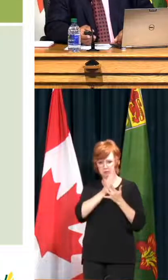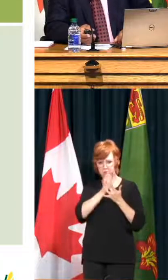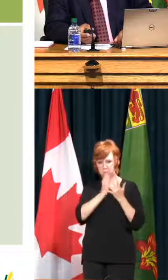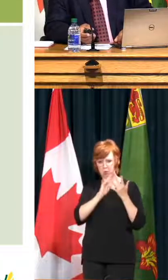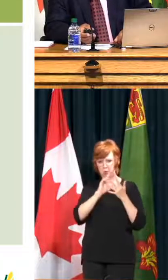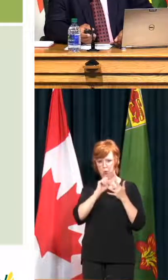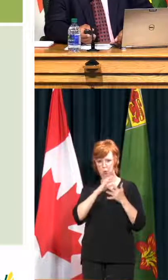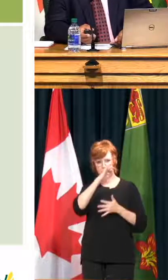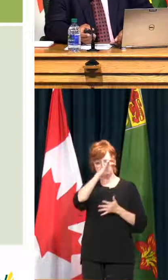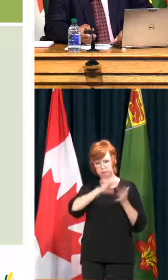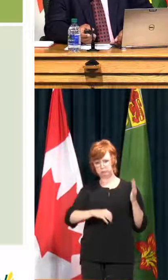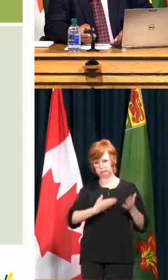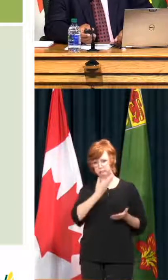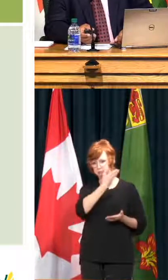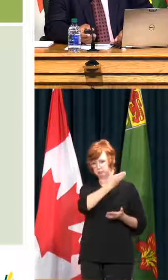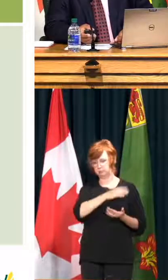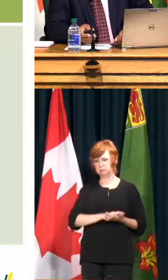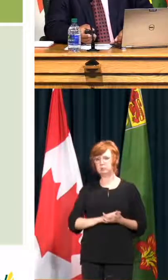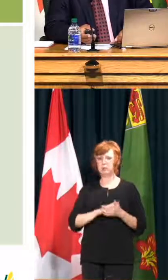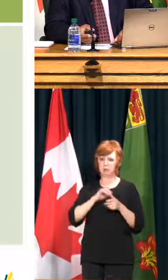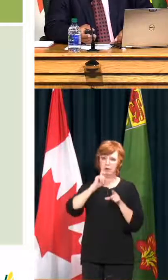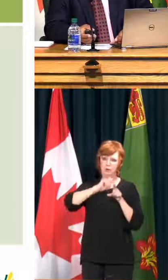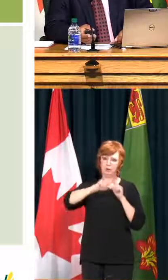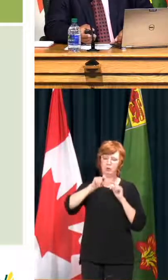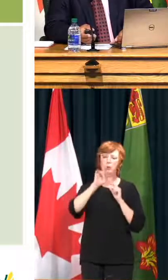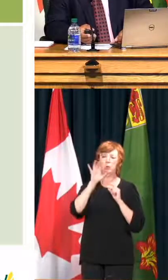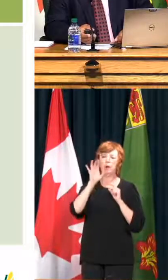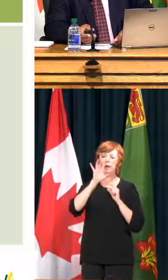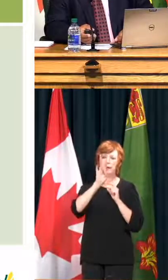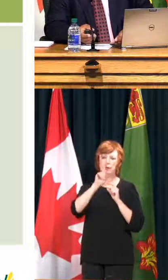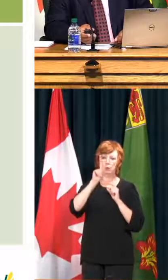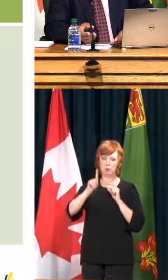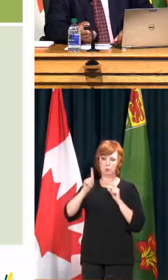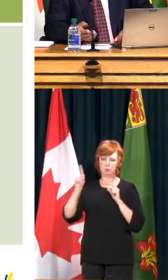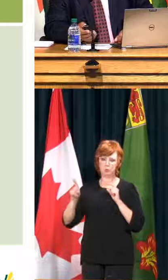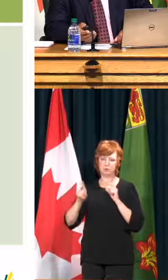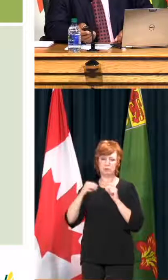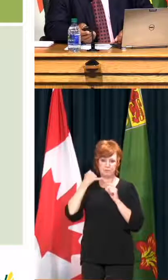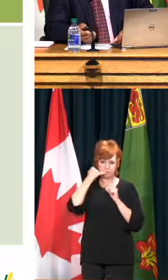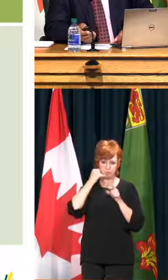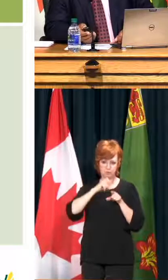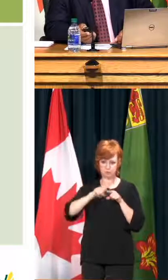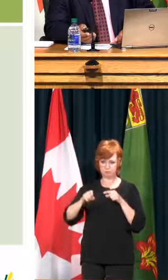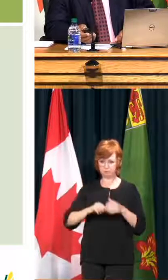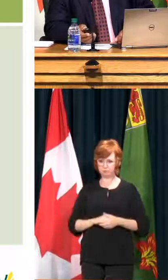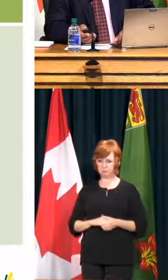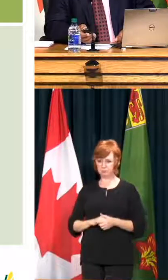been exposed should be a reason to call 811 and seek advice about testing.